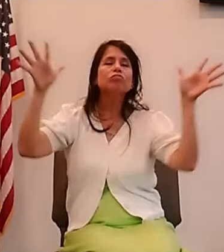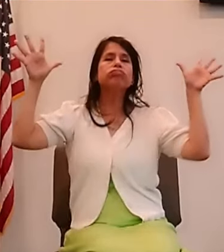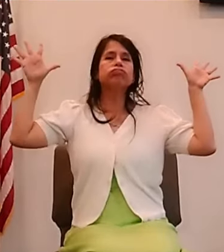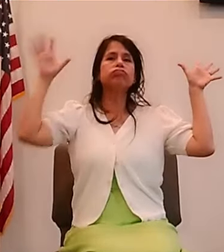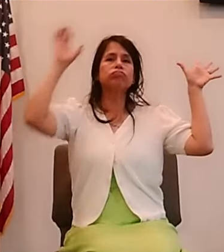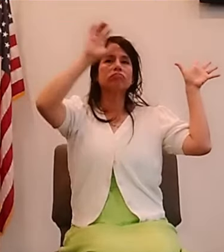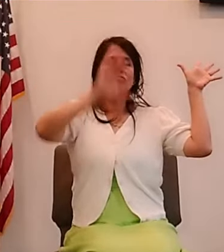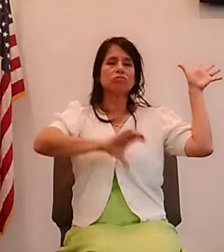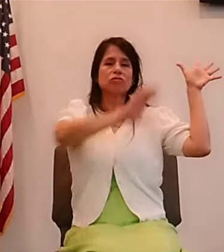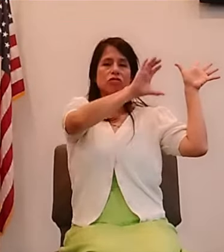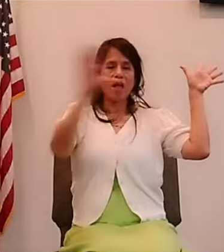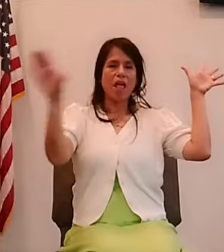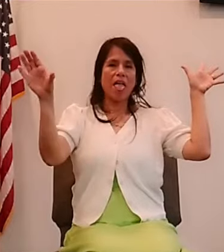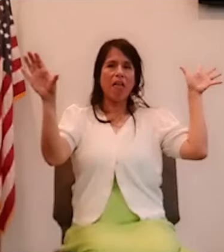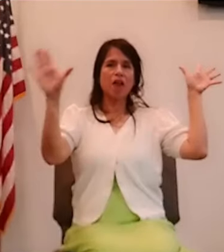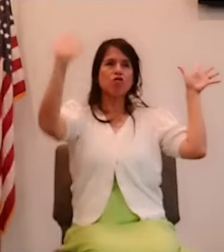22.